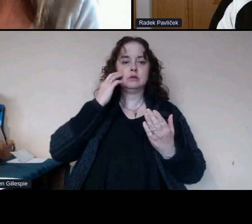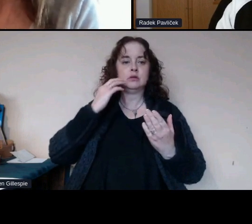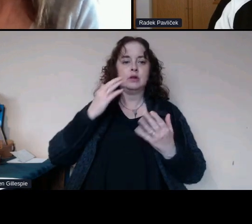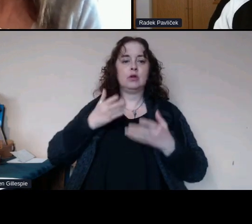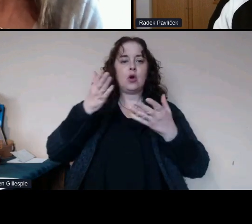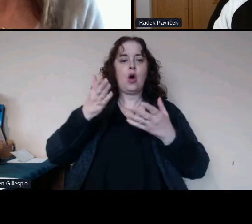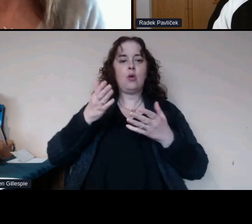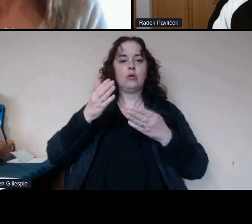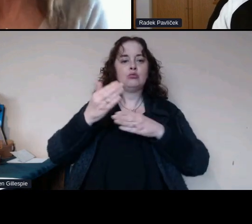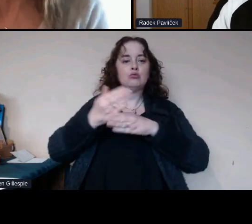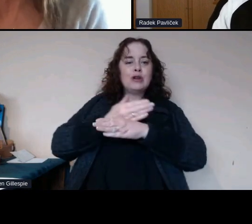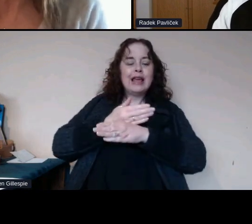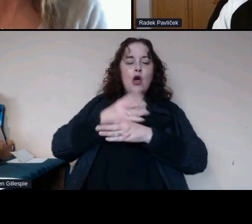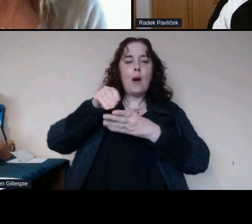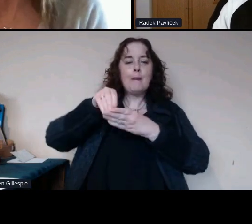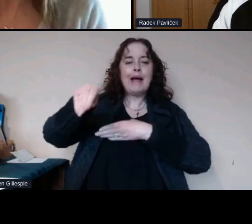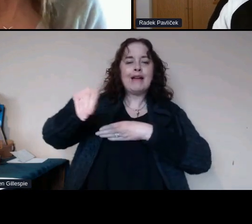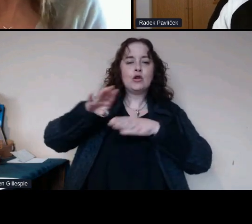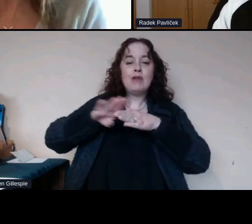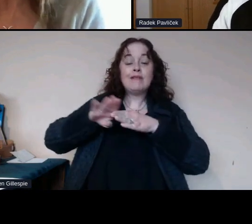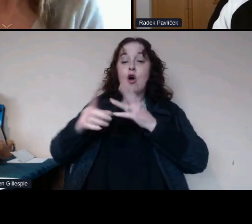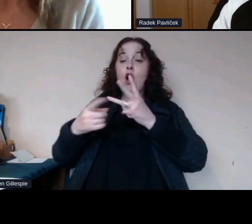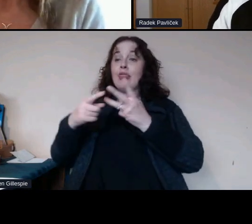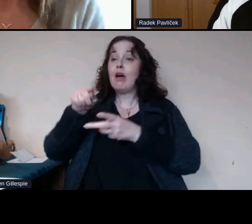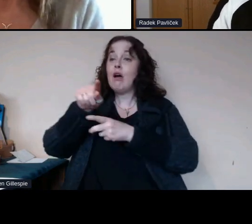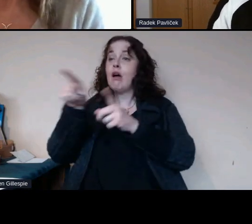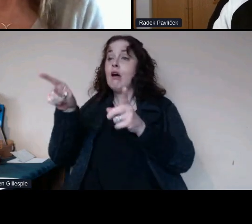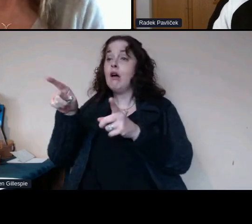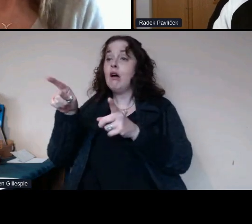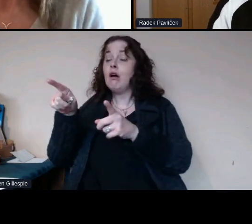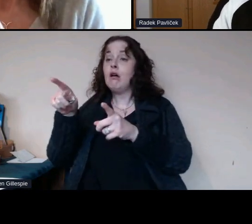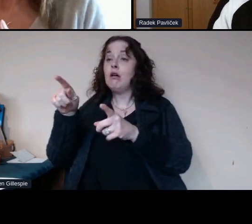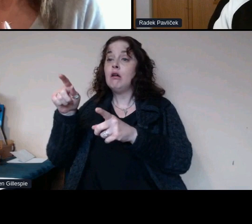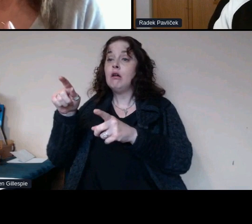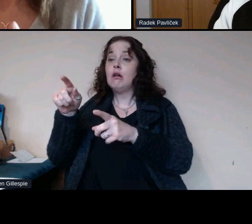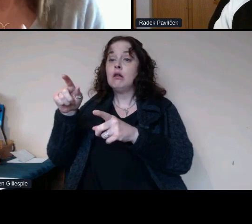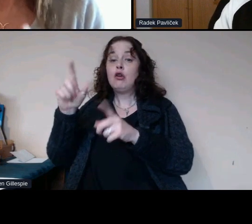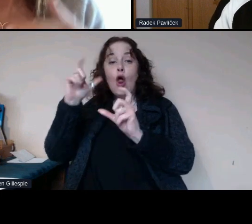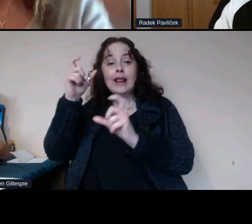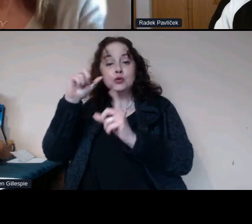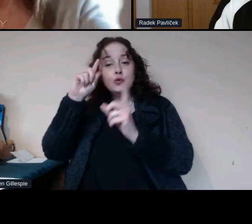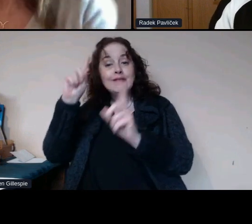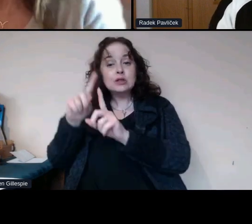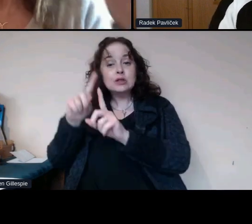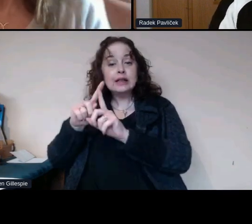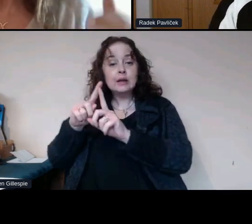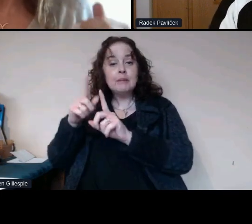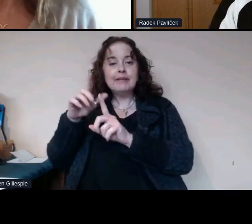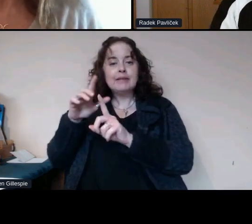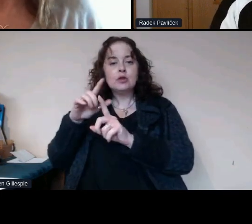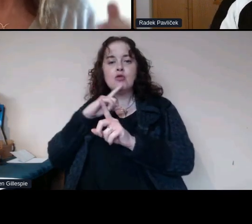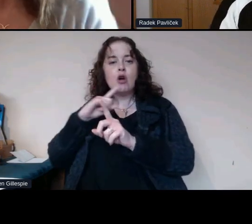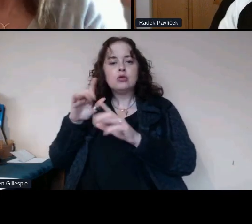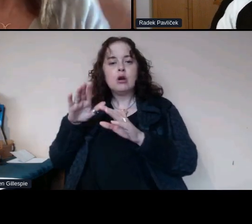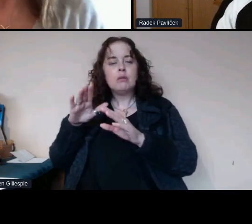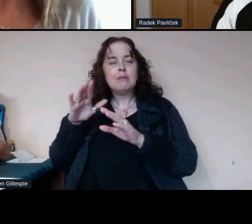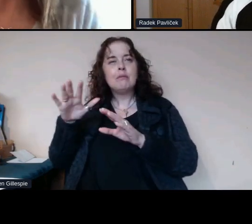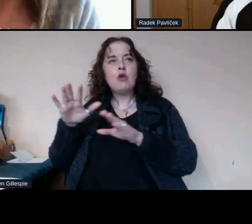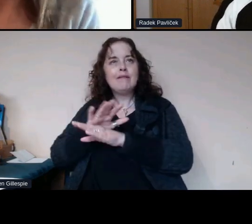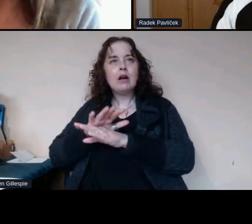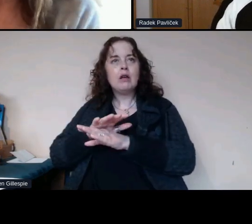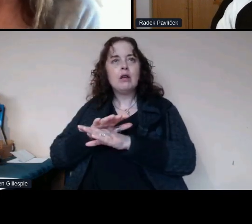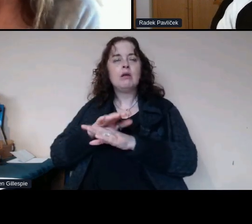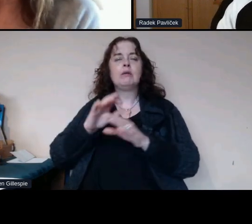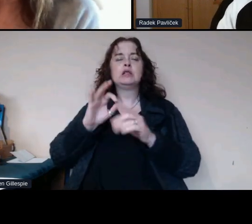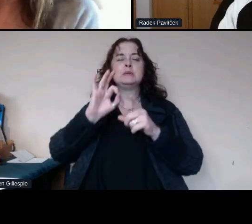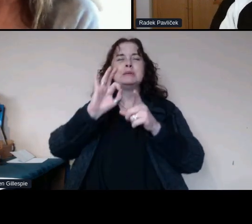for training from other providers. It's just that then that may not cover exactly all the chapters and